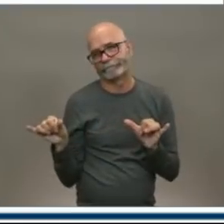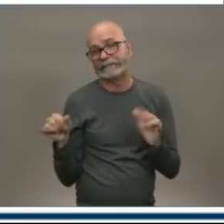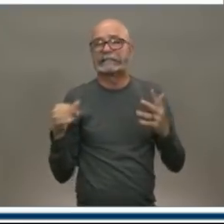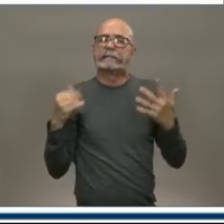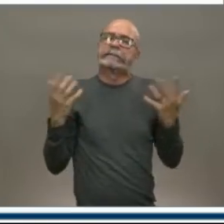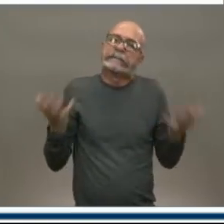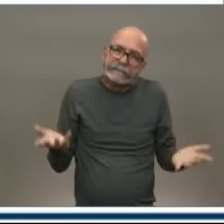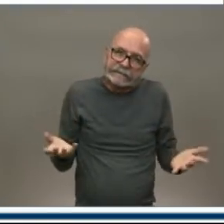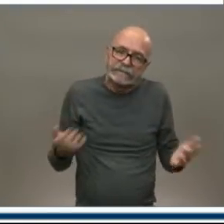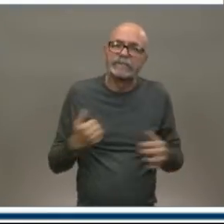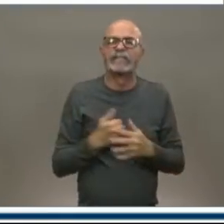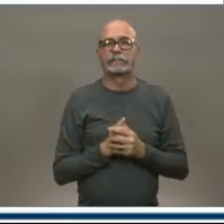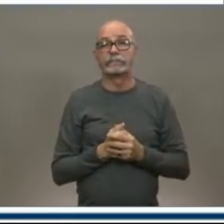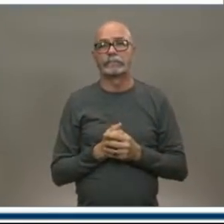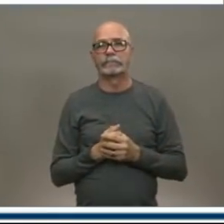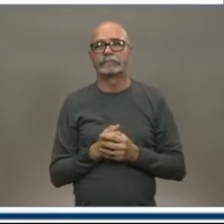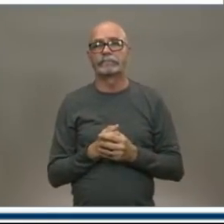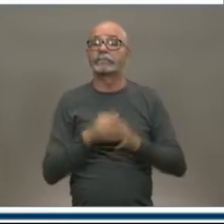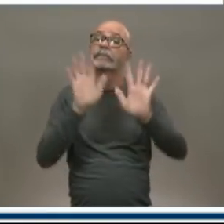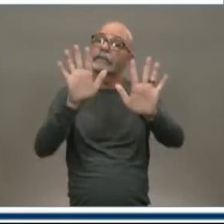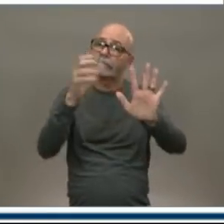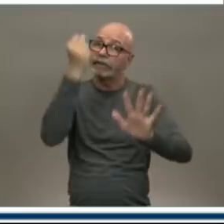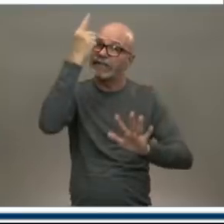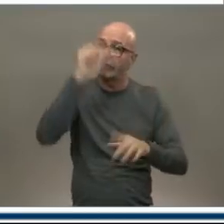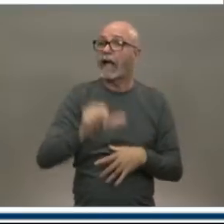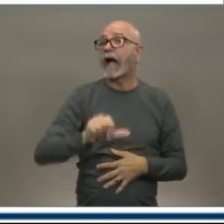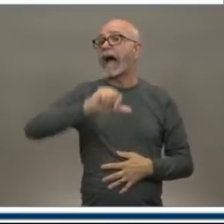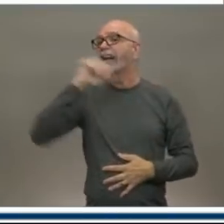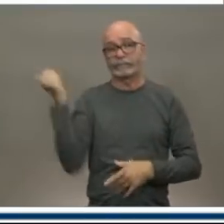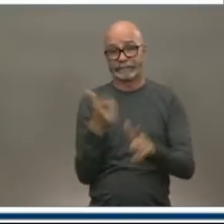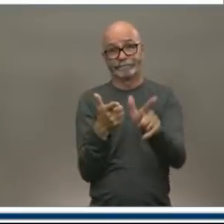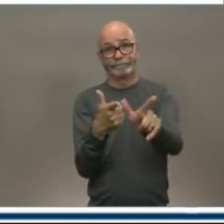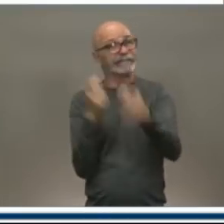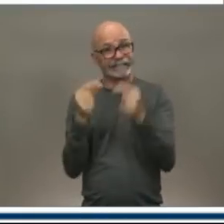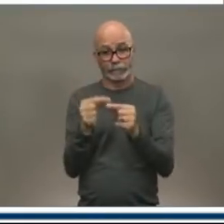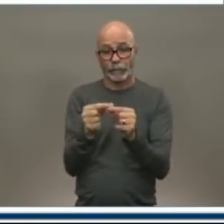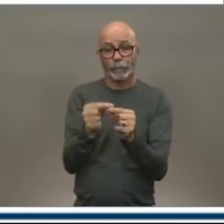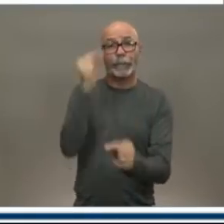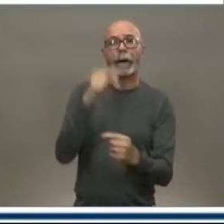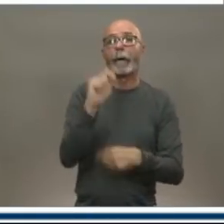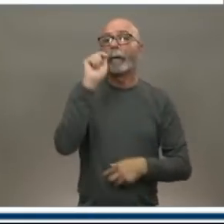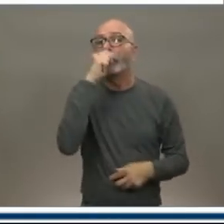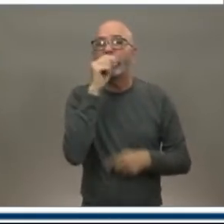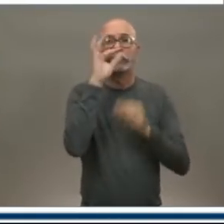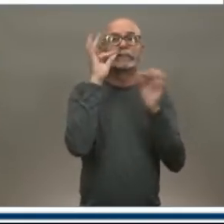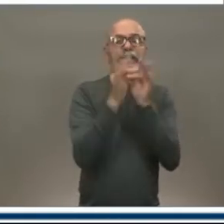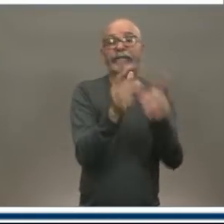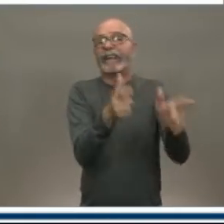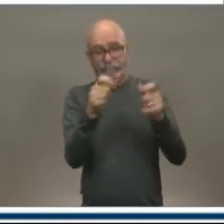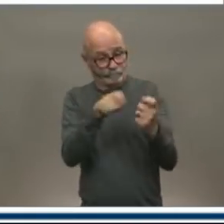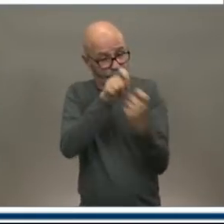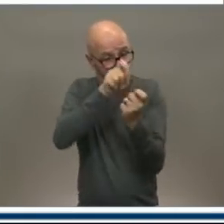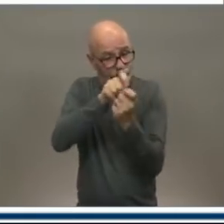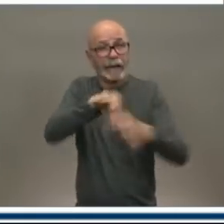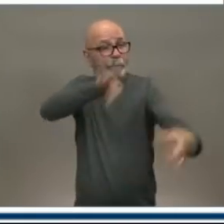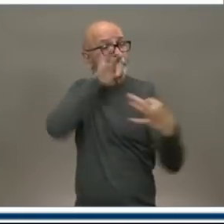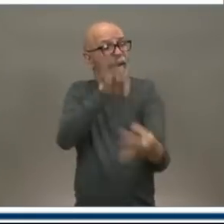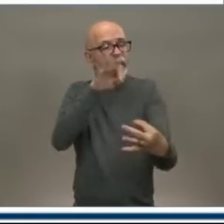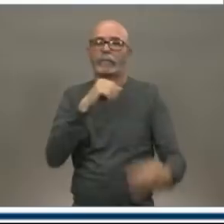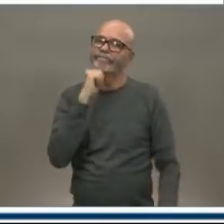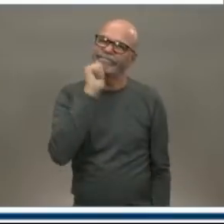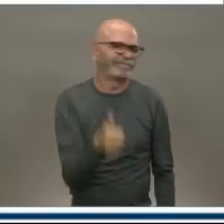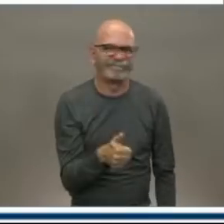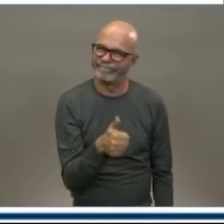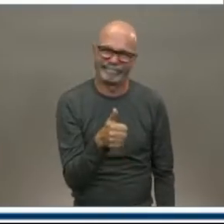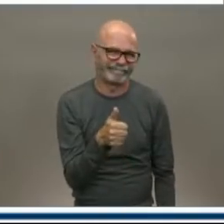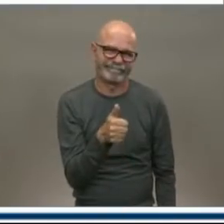other important thing people need to understand around these tests is that they are less accurate than our current PCR method, especially when we're testing people who